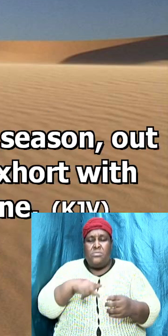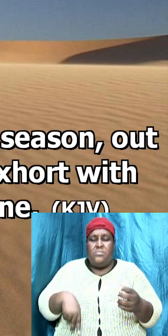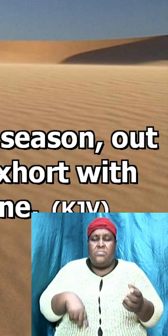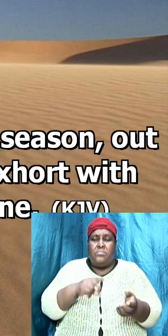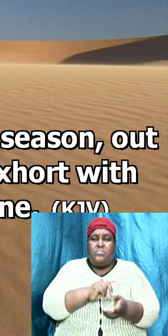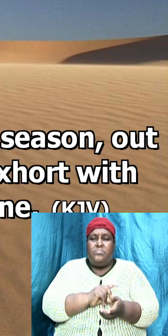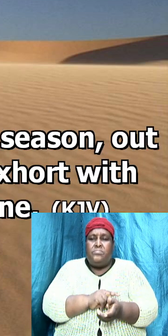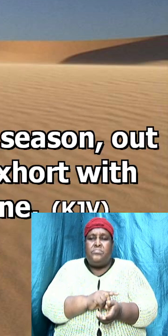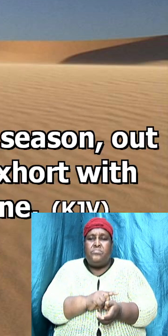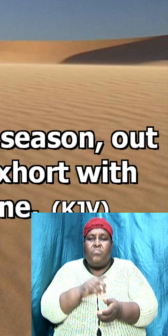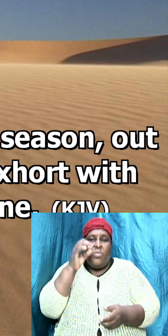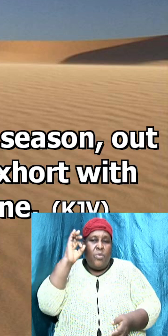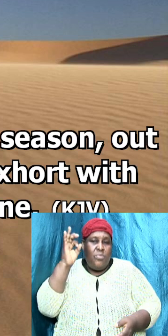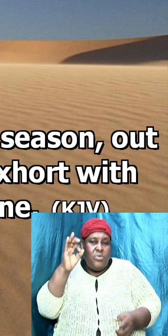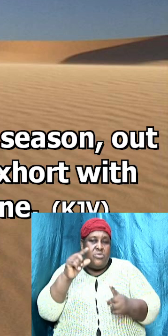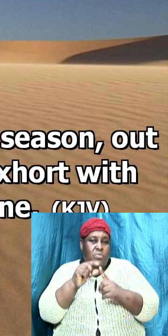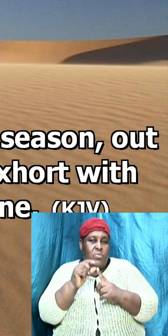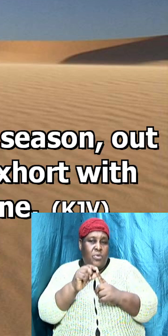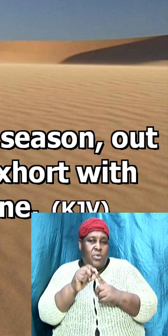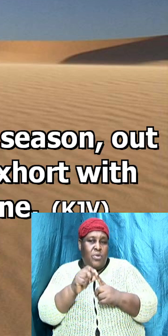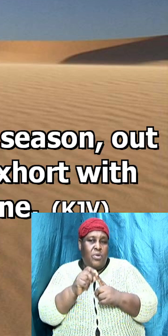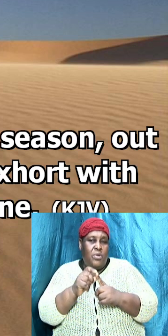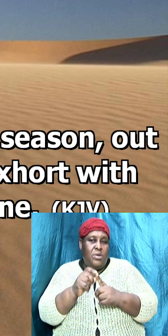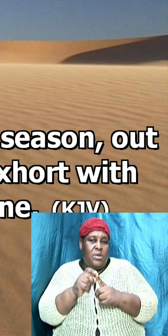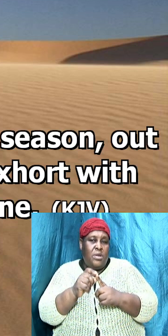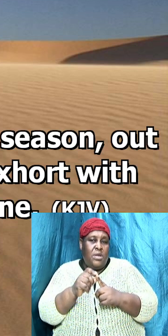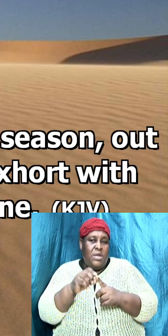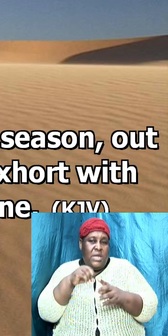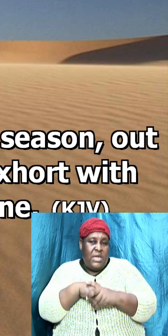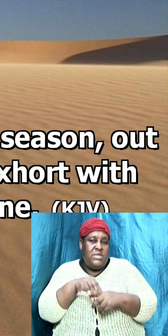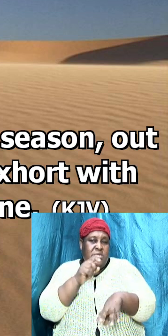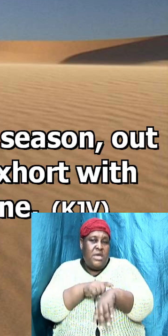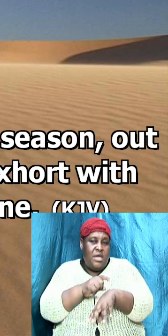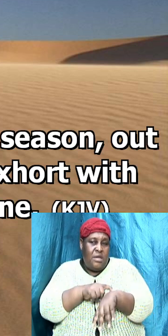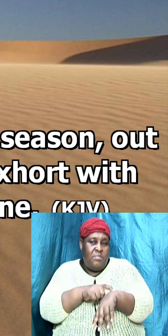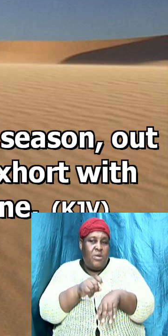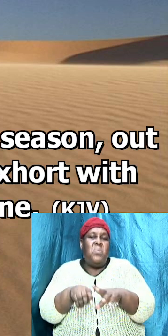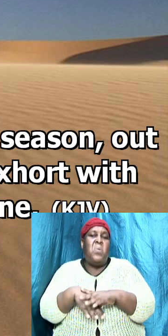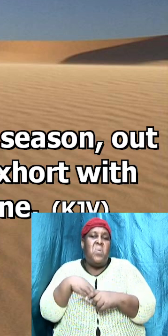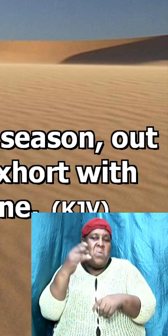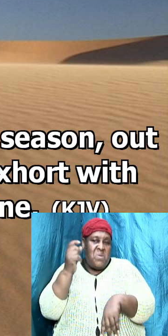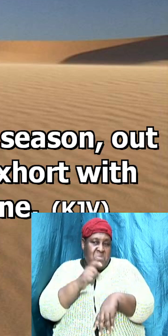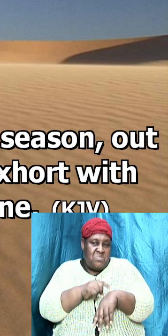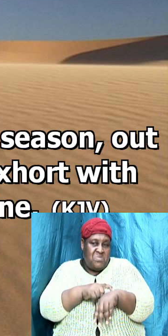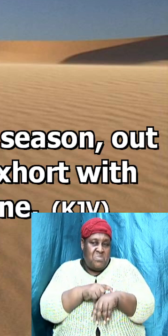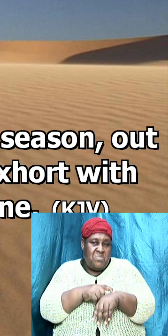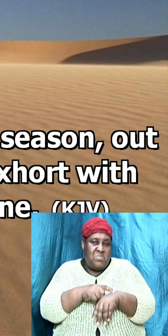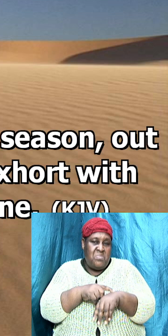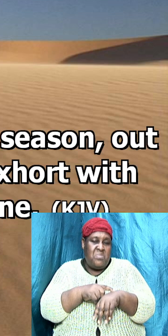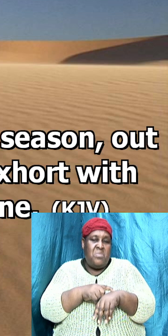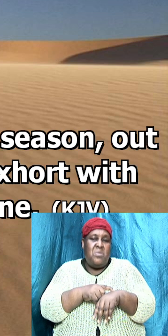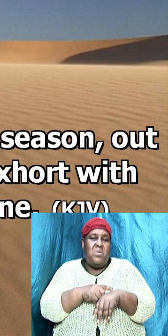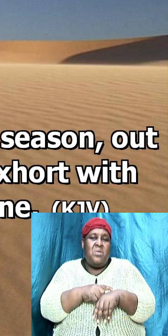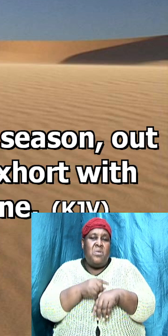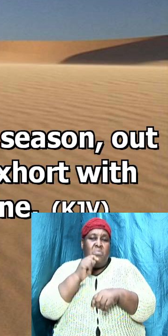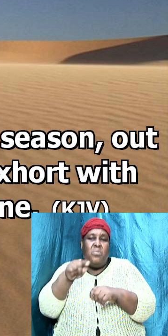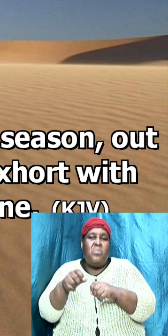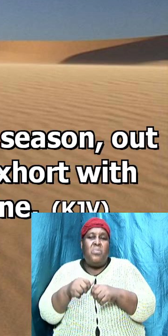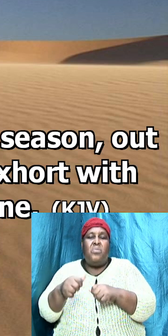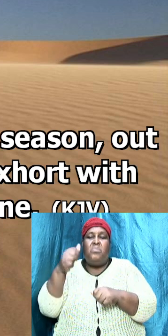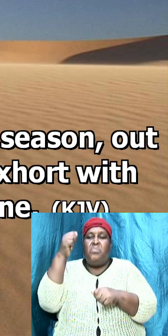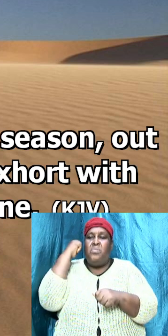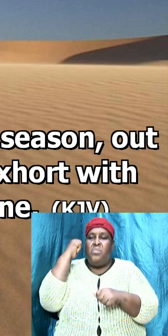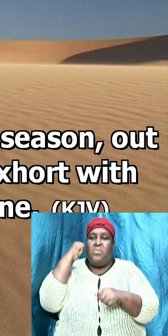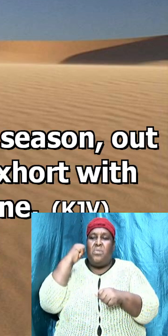Preach the word, be instant, in season, out of season, reprove, rebuke, exhort,